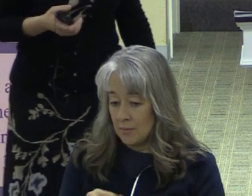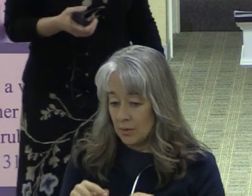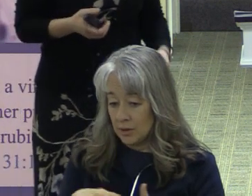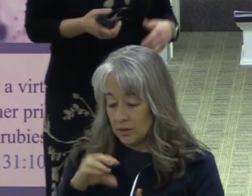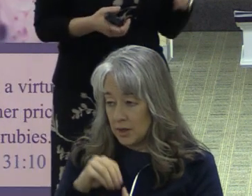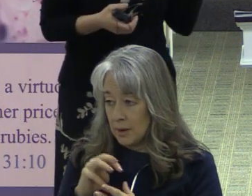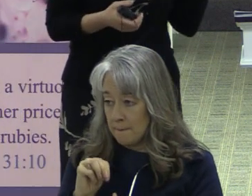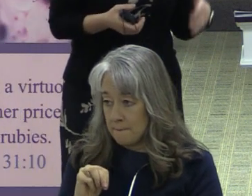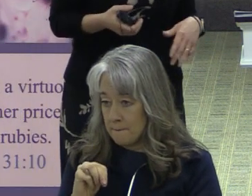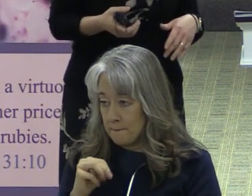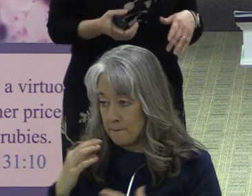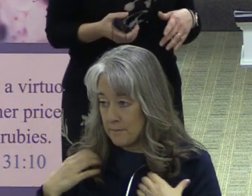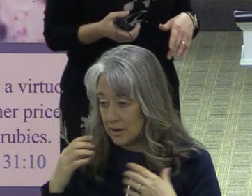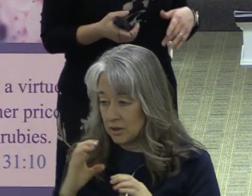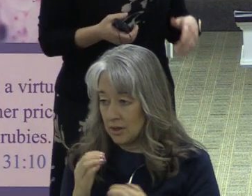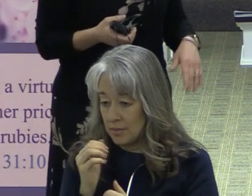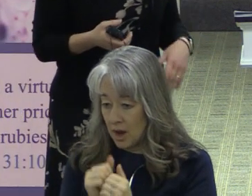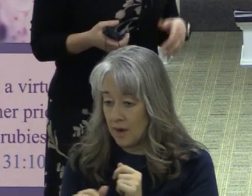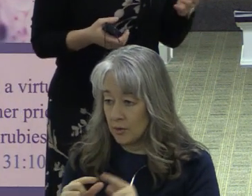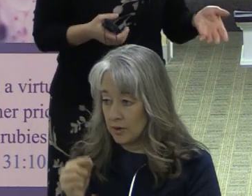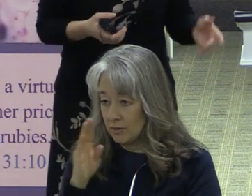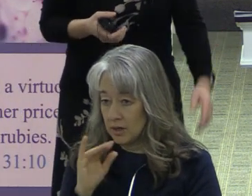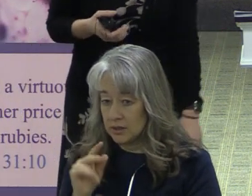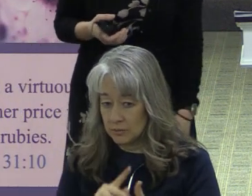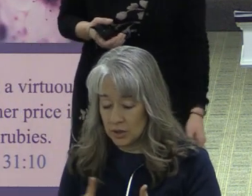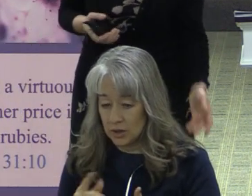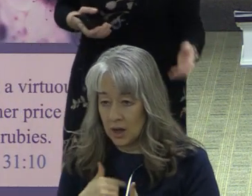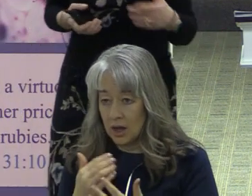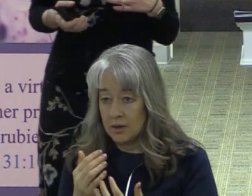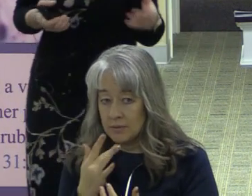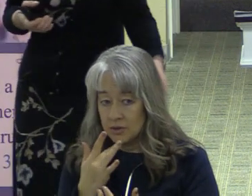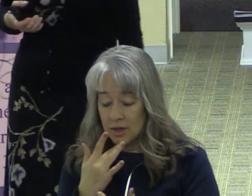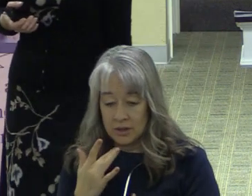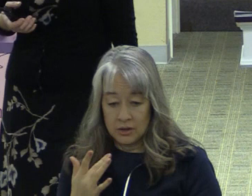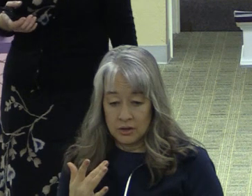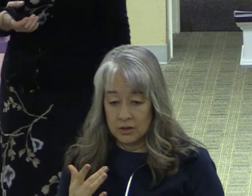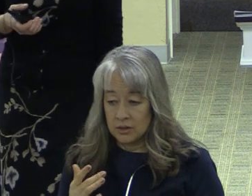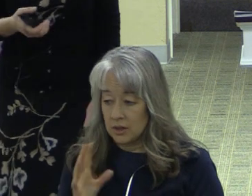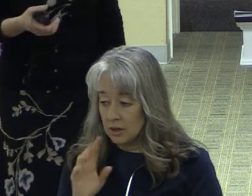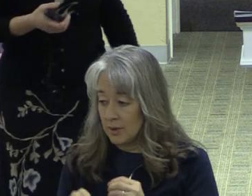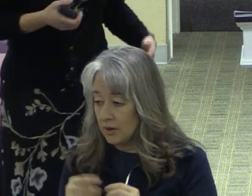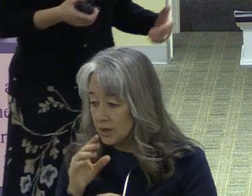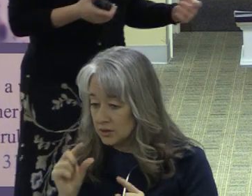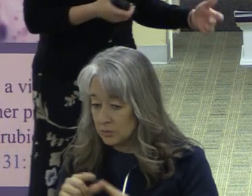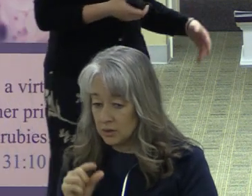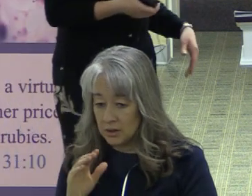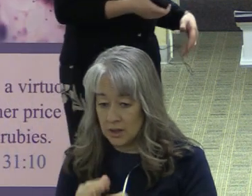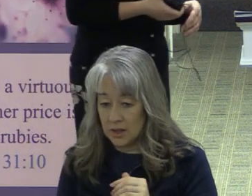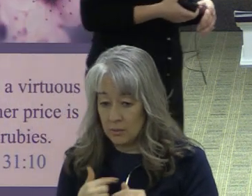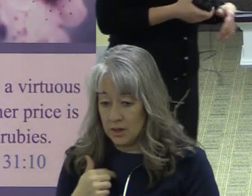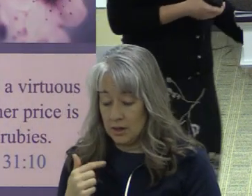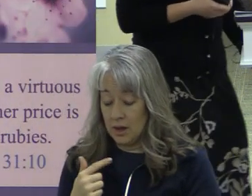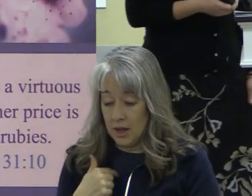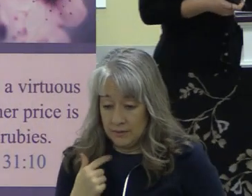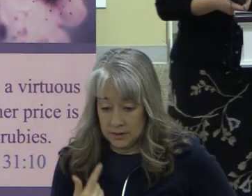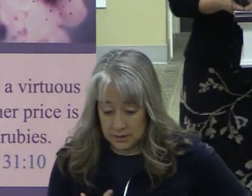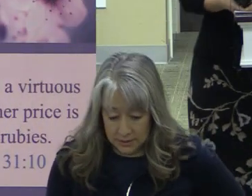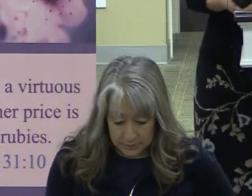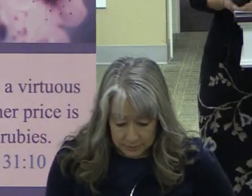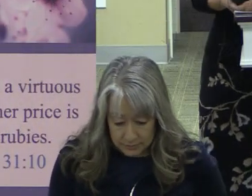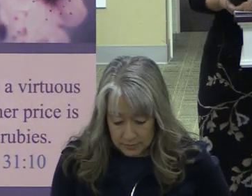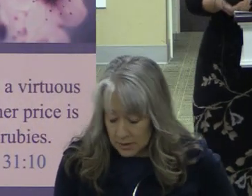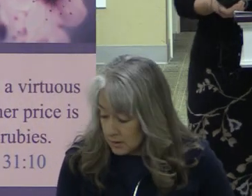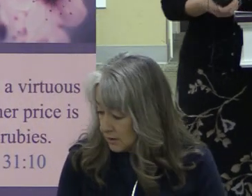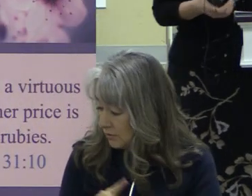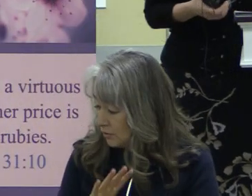in Master's Club, every word of God is pure, and I'd much rather, you know, talk about God's word than what I have to say. So in